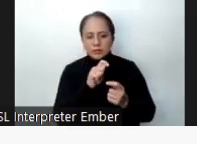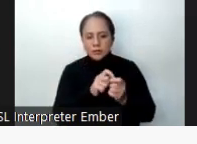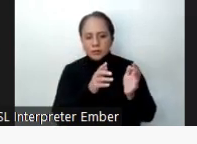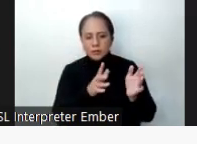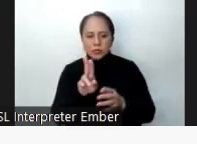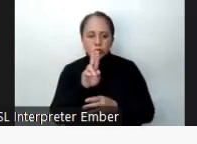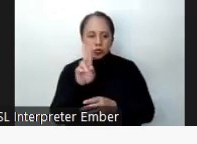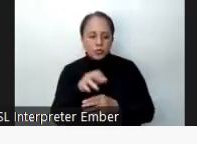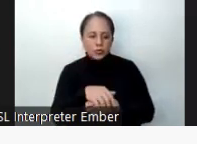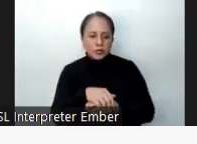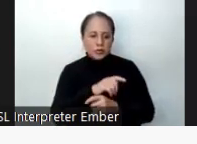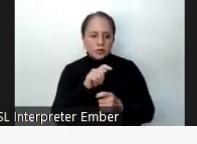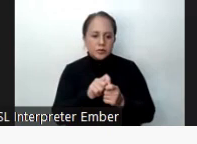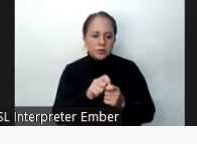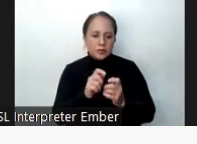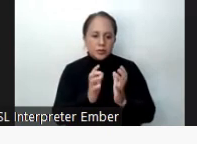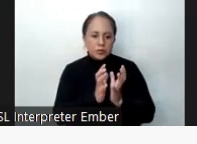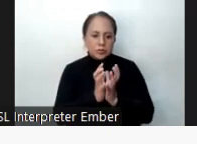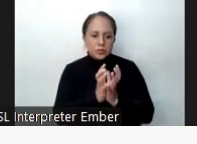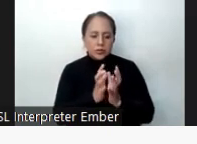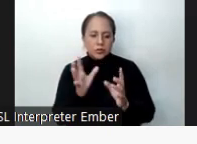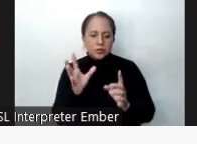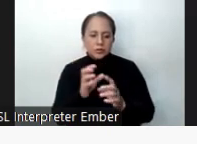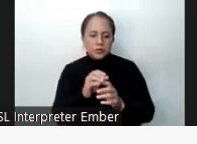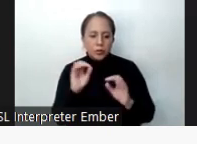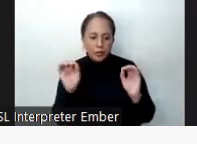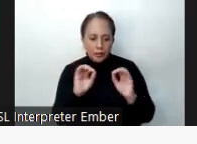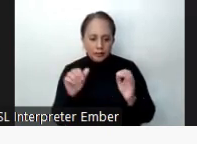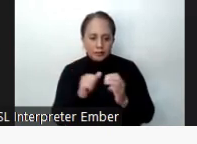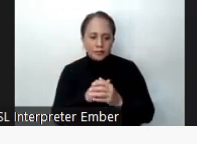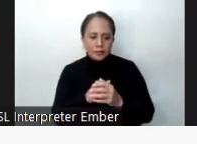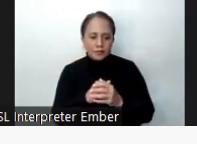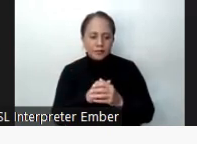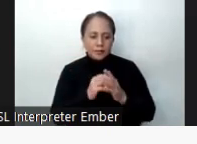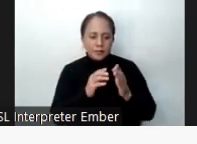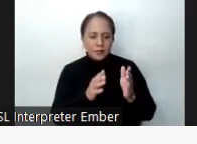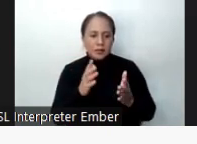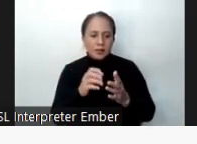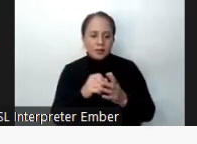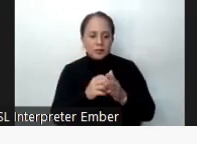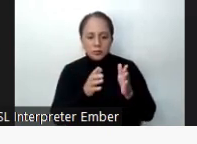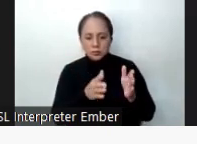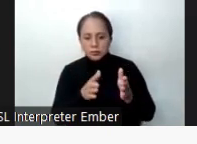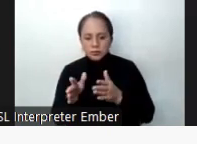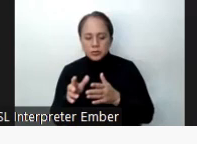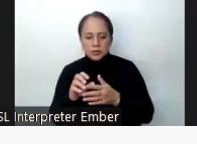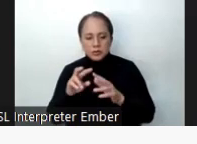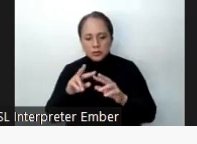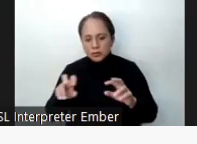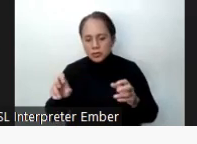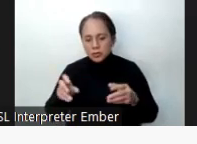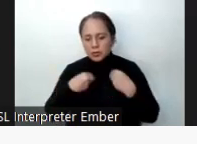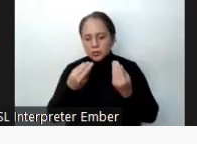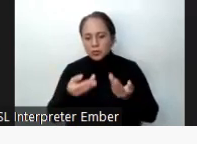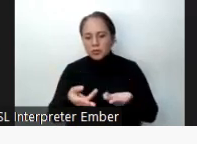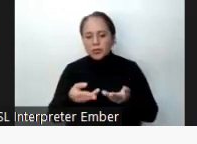language use in particular environments may be done. Patterns that may come out of this analysis can provide